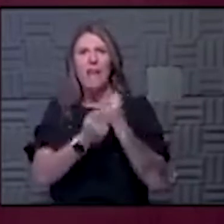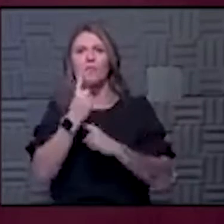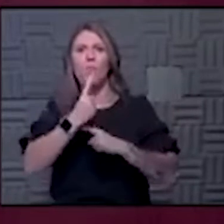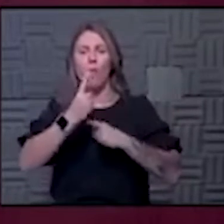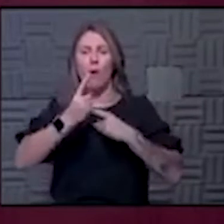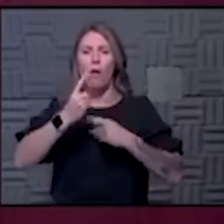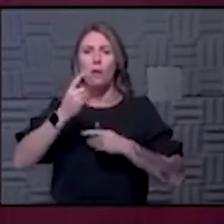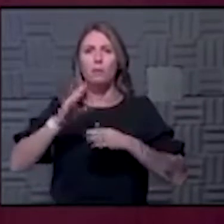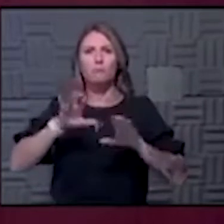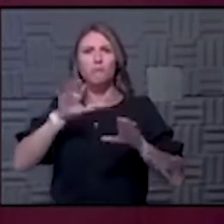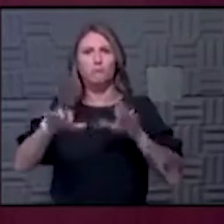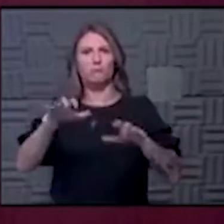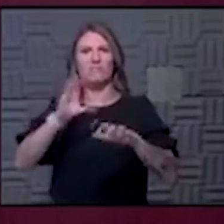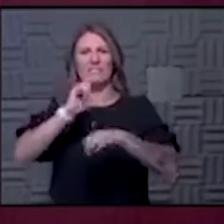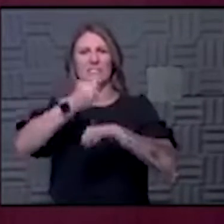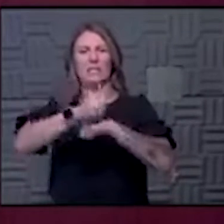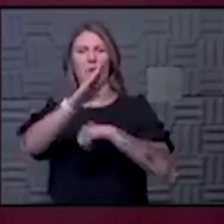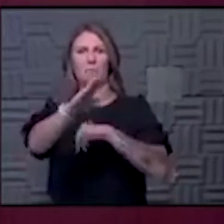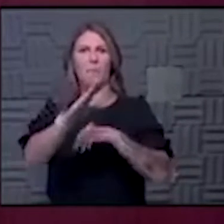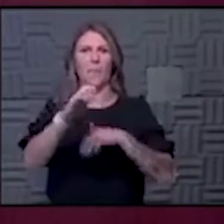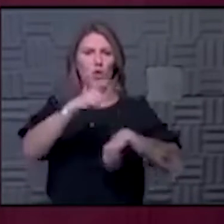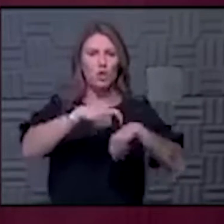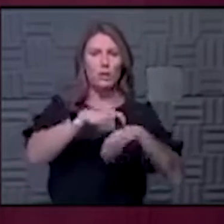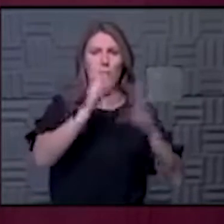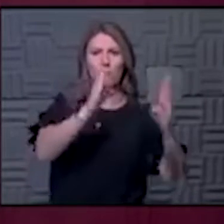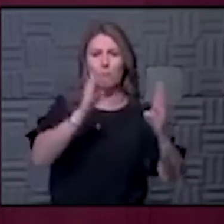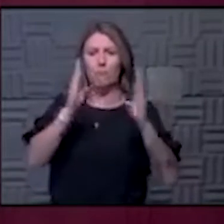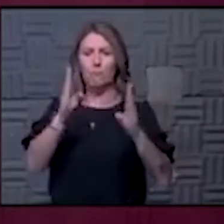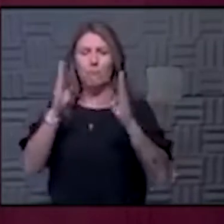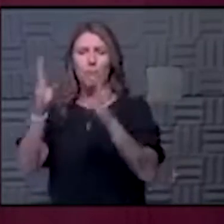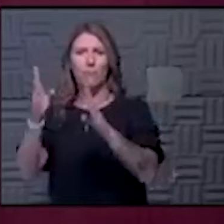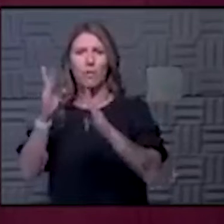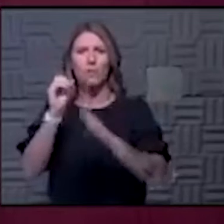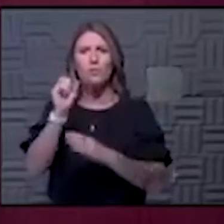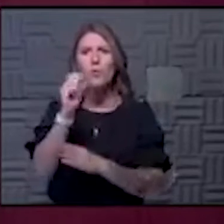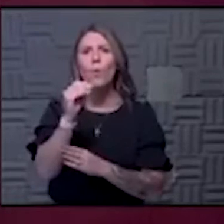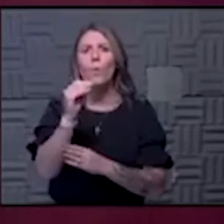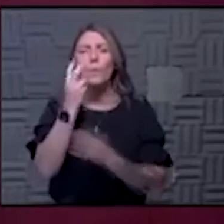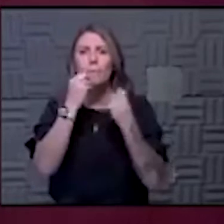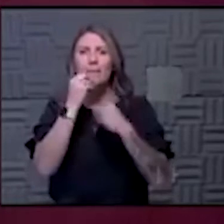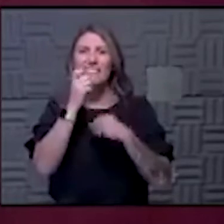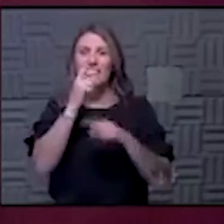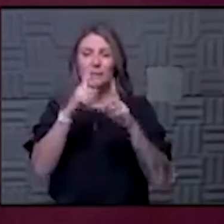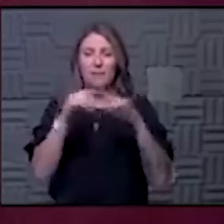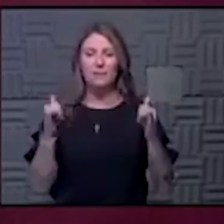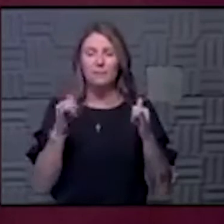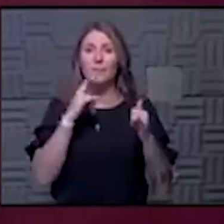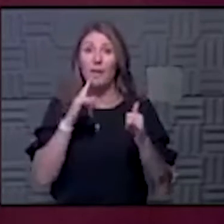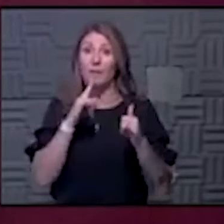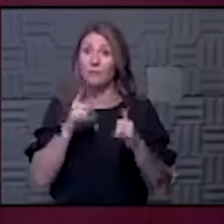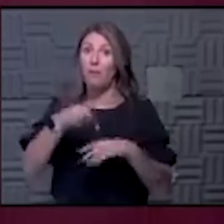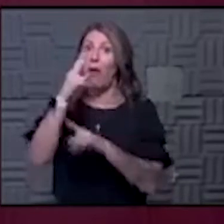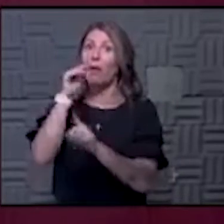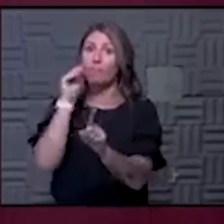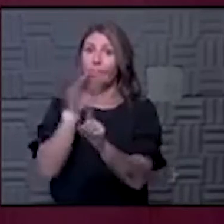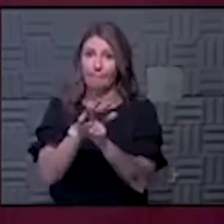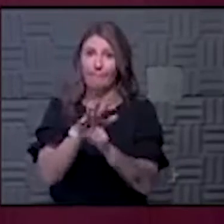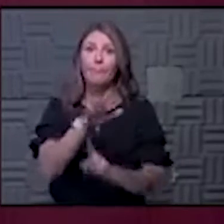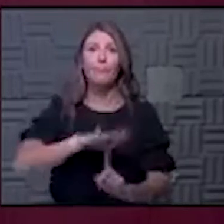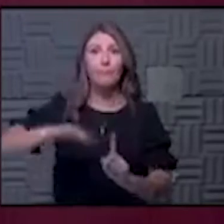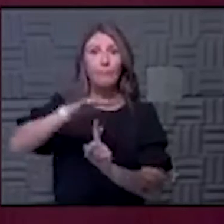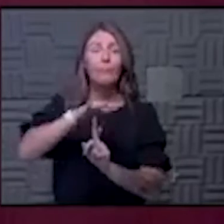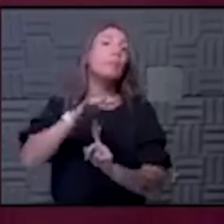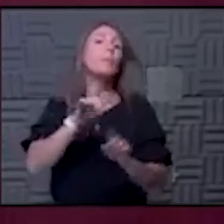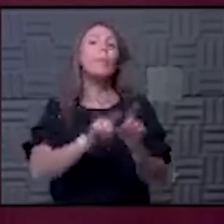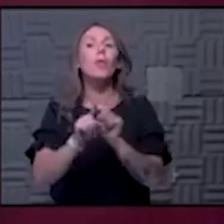not taking that break at the same time or taking that meal at the same time, because that is definitely a high exposure area. Really